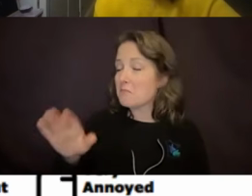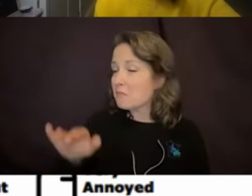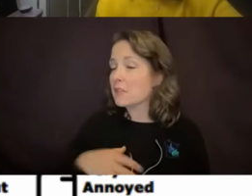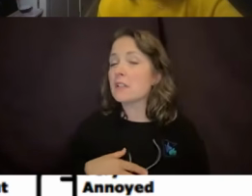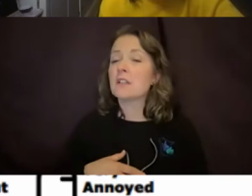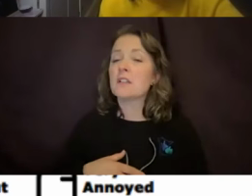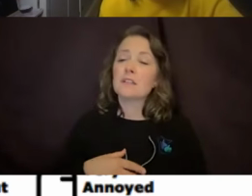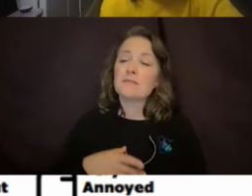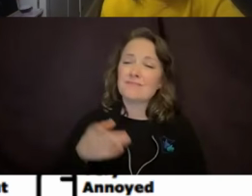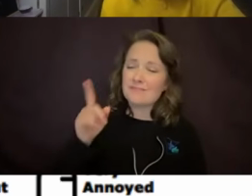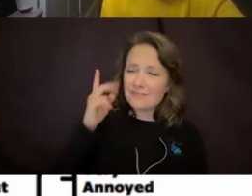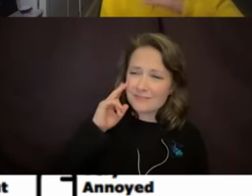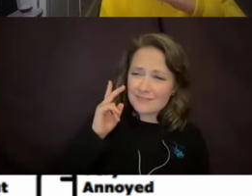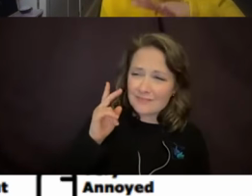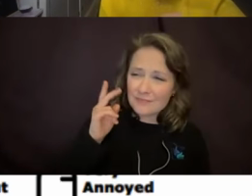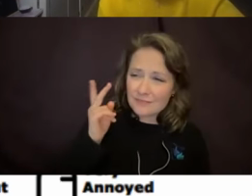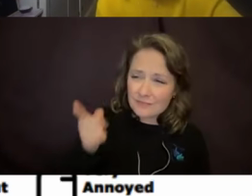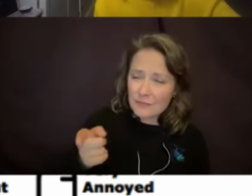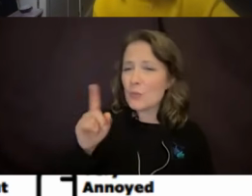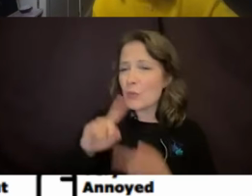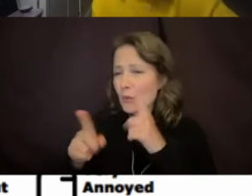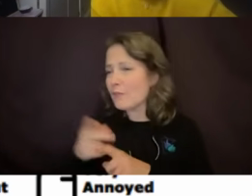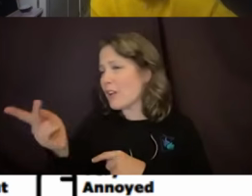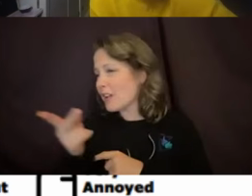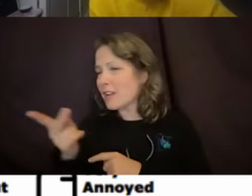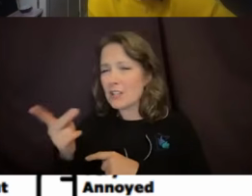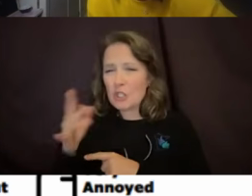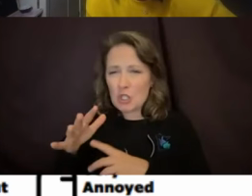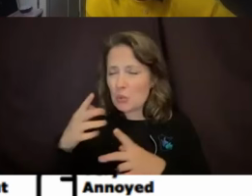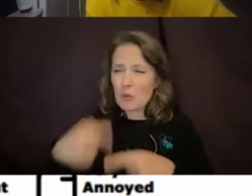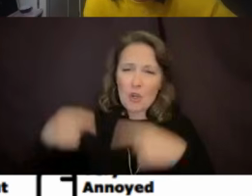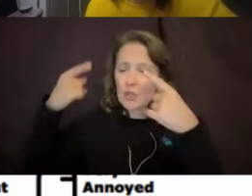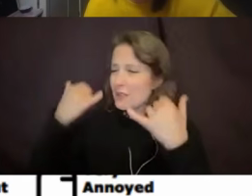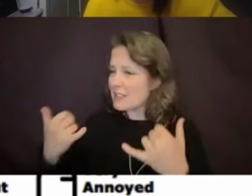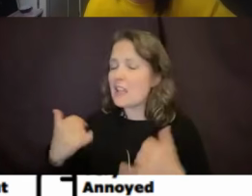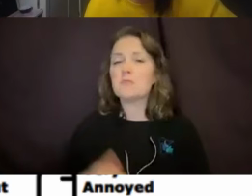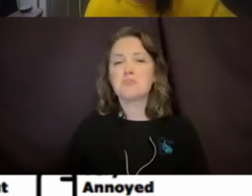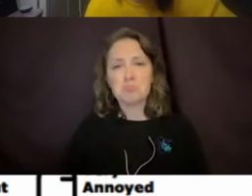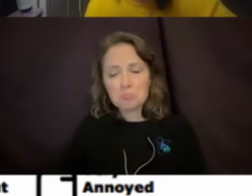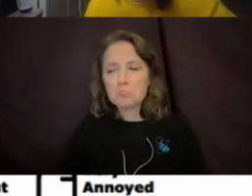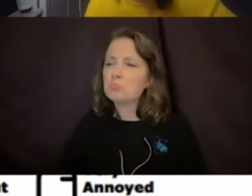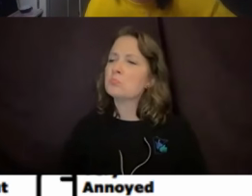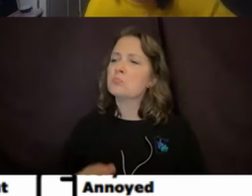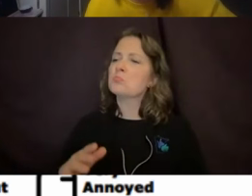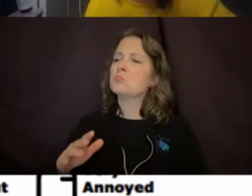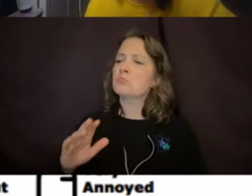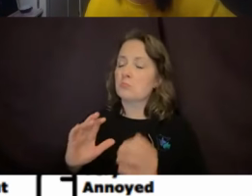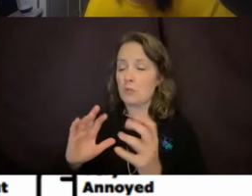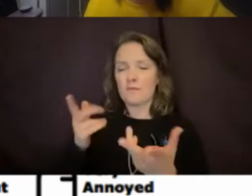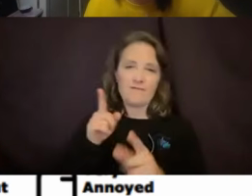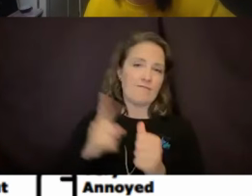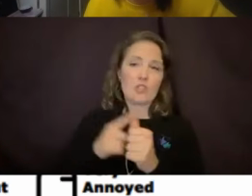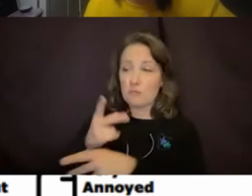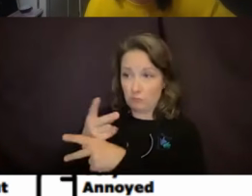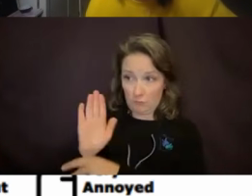and your friend got into an argument today, and after, of course, tending to their needs, even asking, how might your friend feel, or how might this